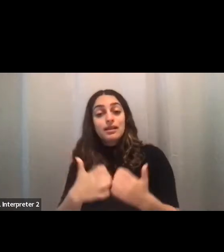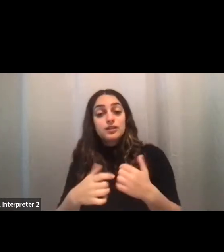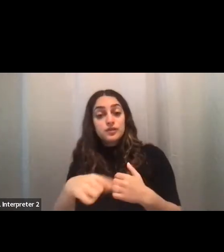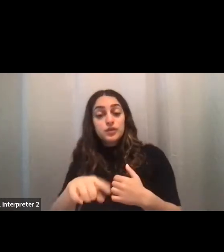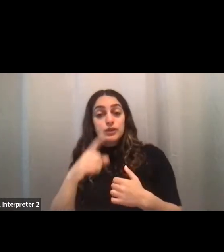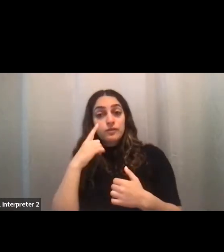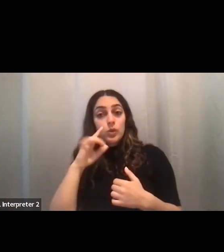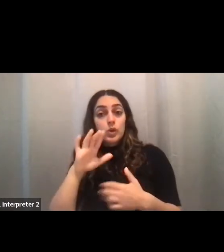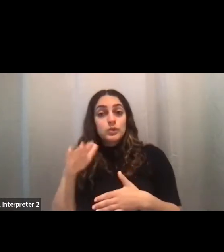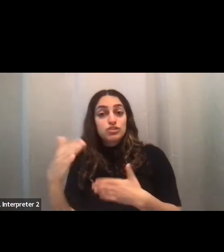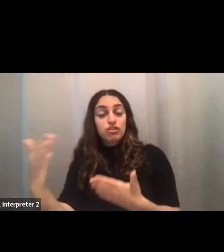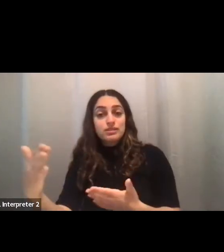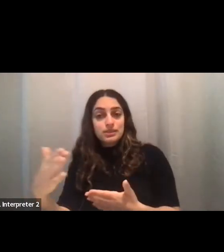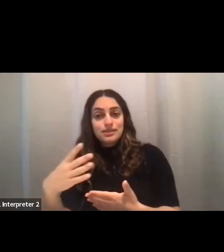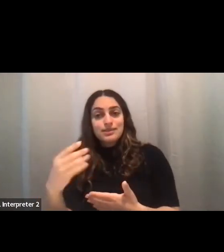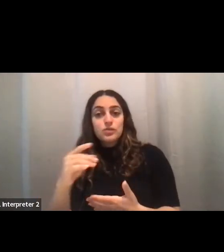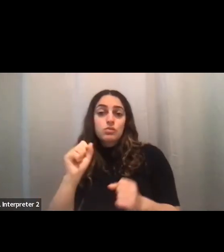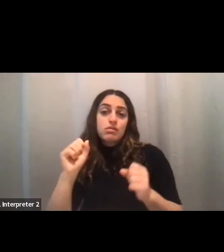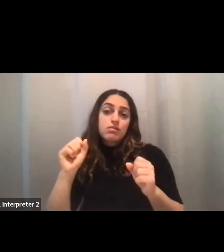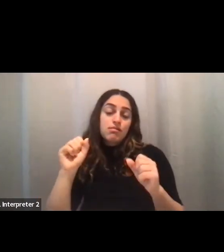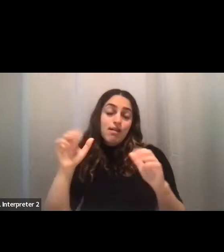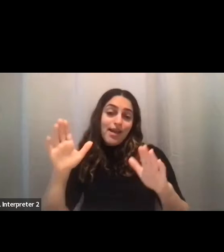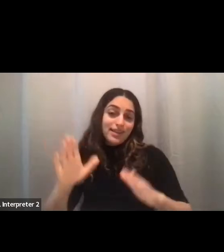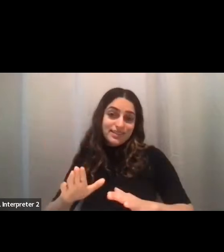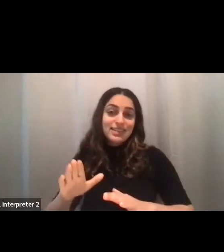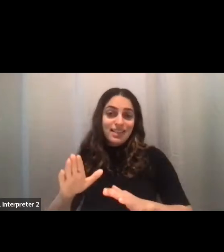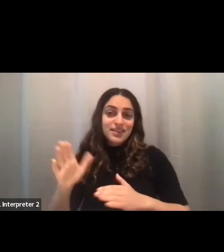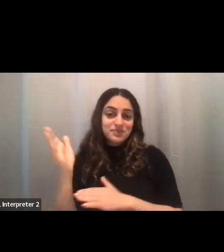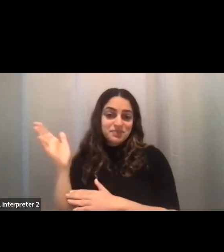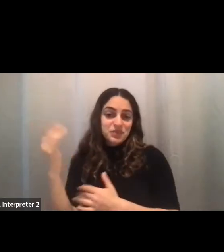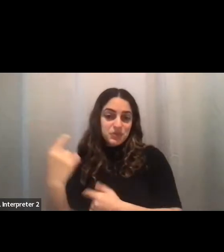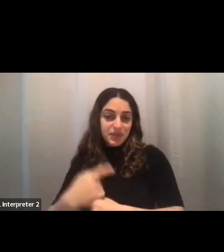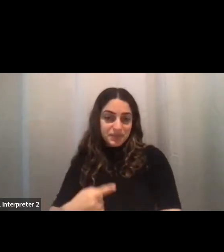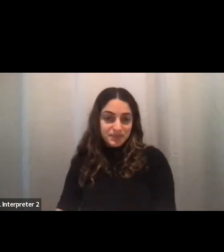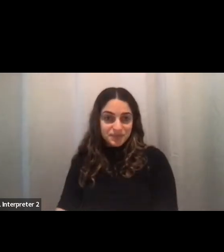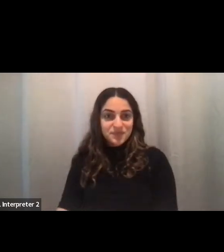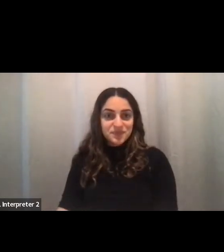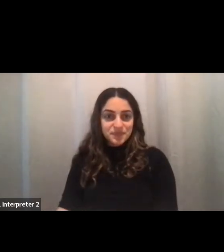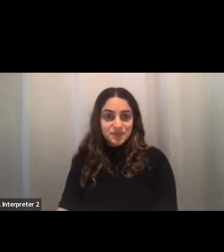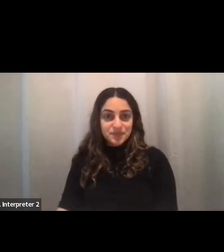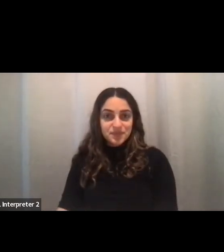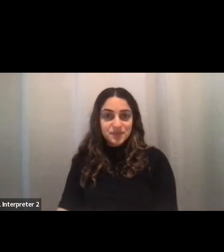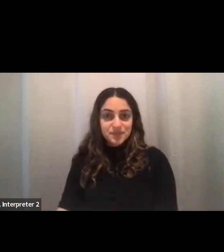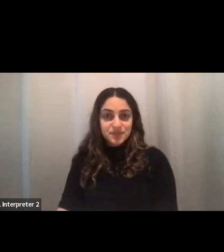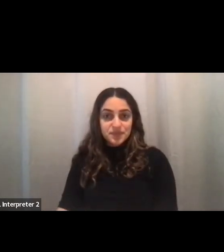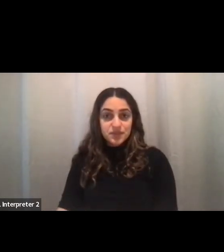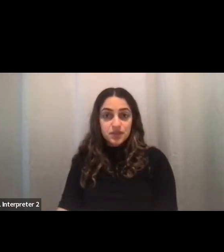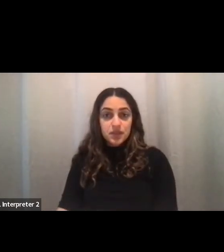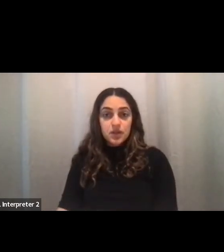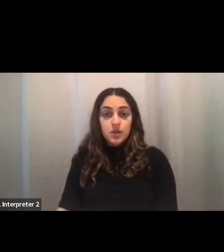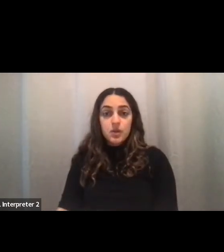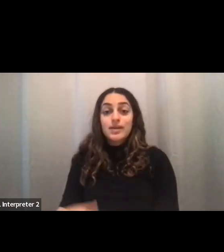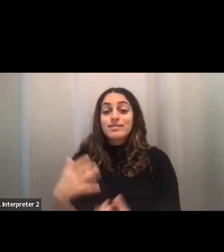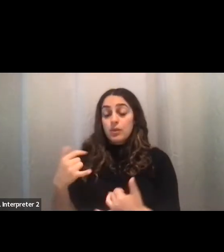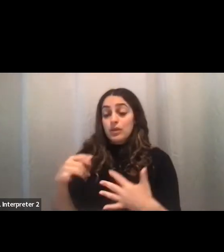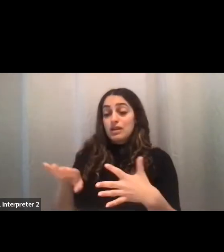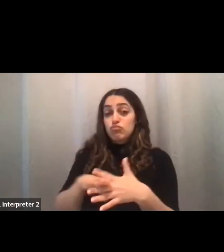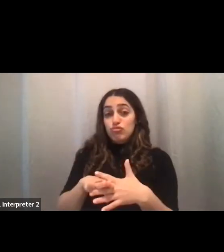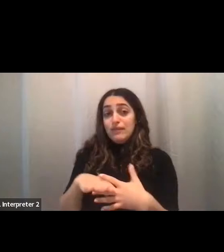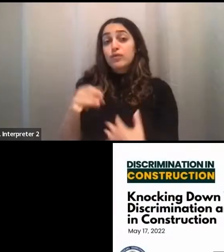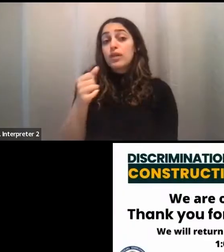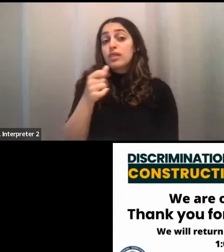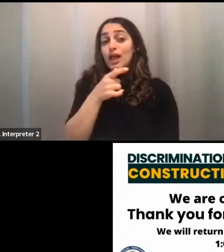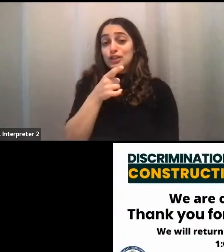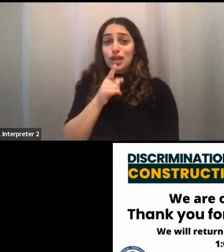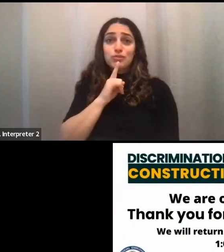suggestions and your very excellent testimony today we'll take a quick break for lunch i'm sure everyone else is